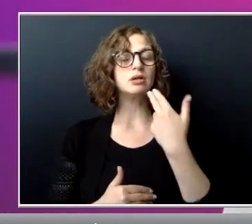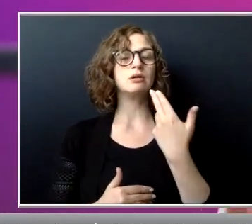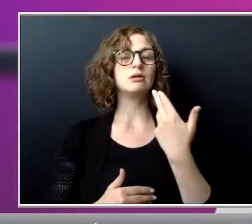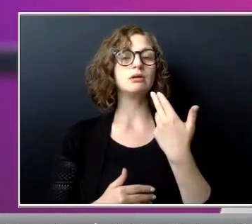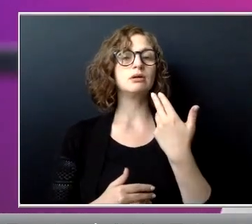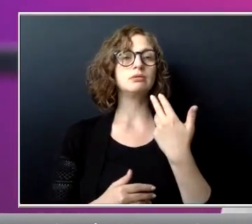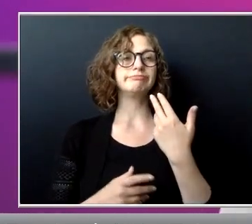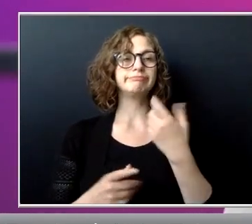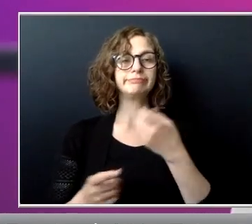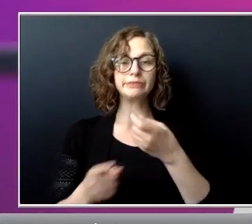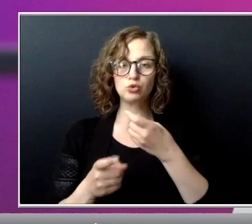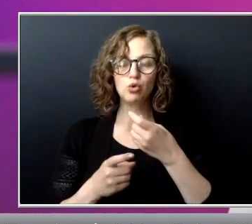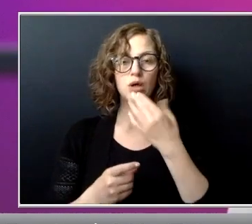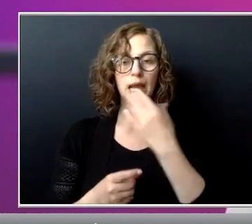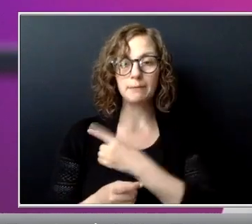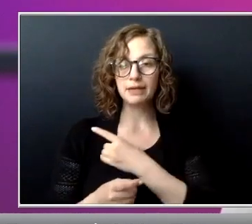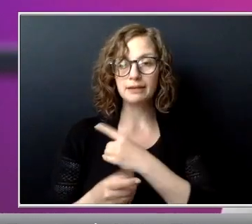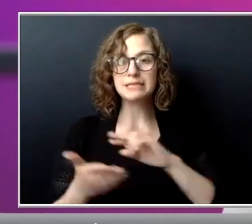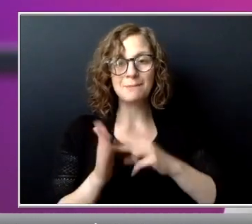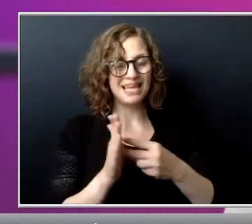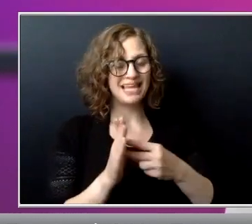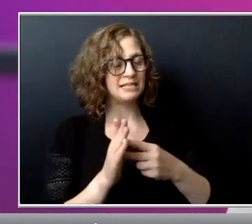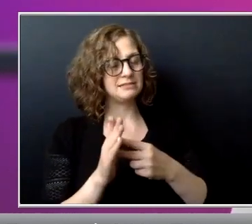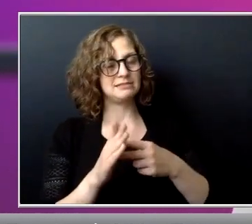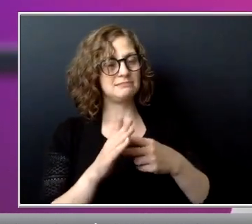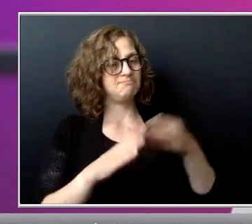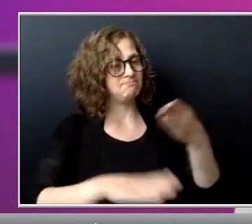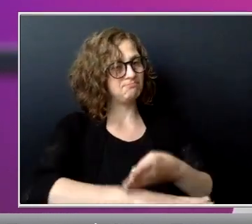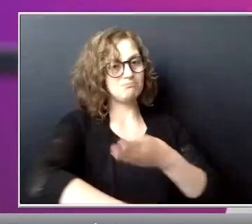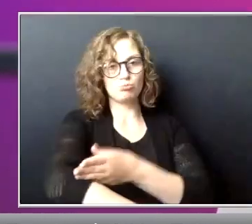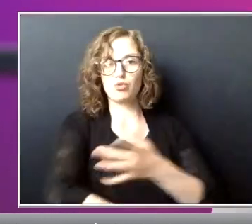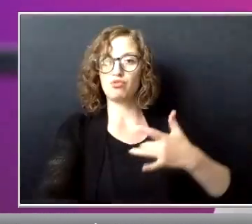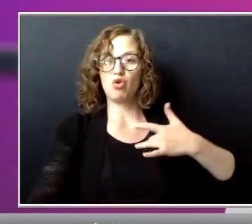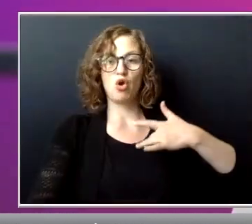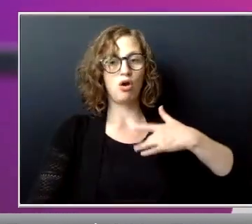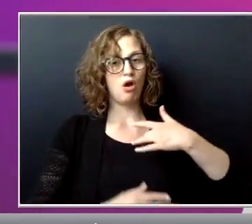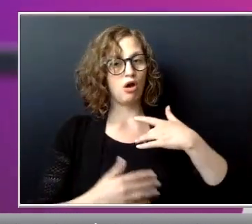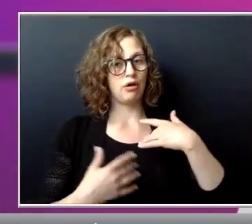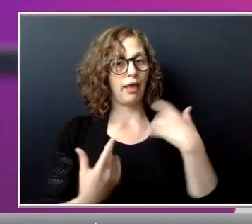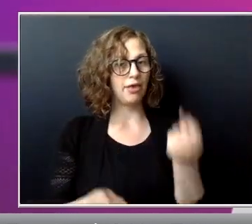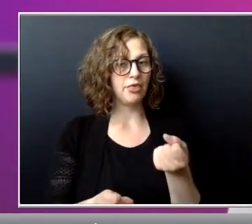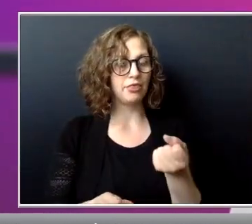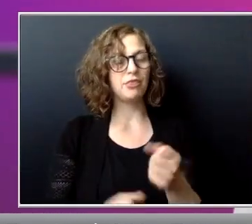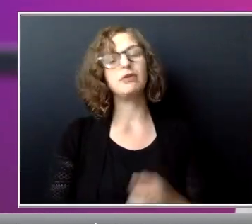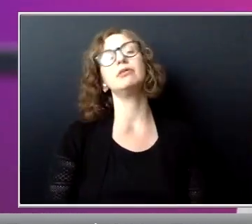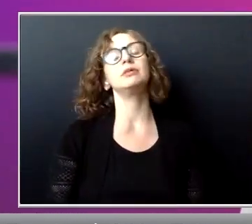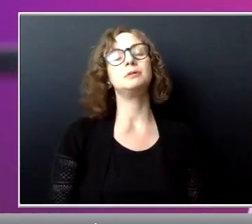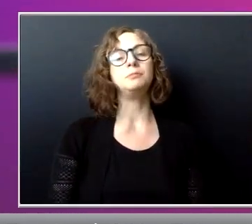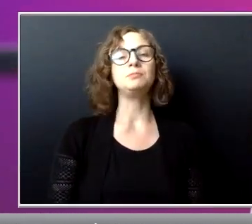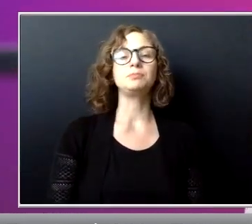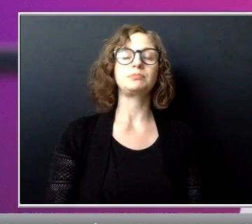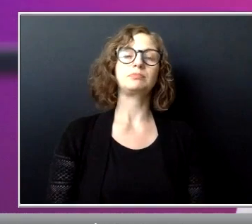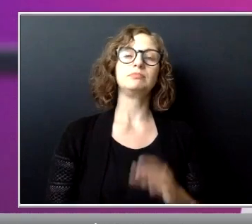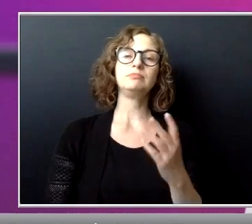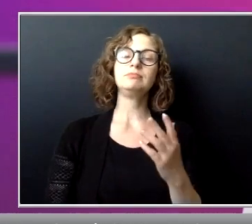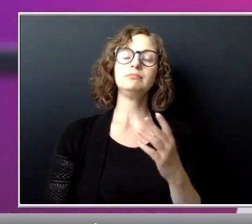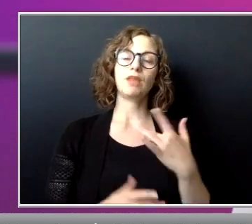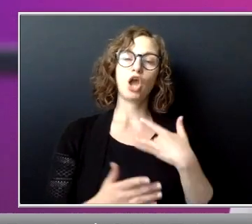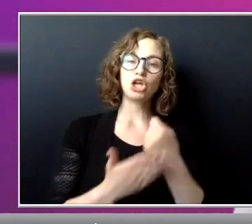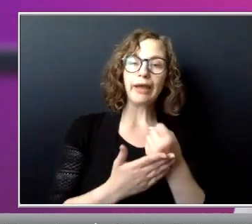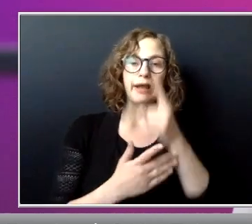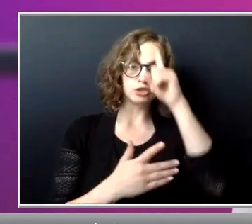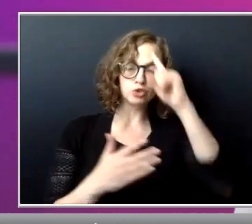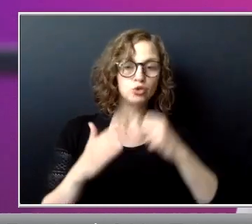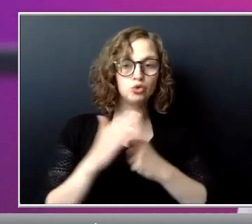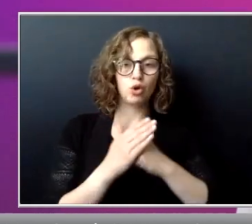see improvements in cardiovascular outcomes, things like heart attacks and strokes. Those get better as we control glucose. But what we saw in the